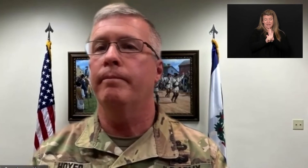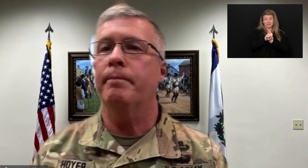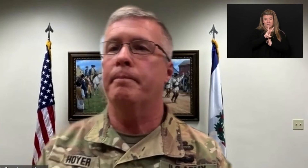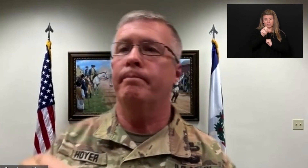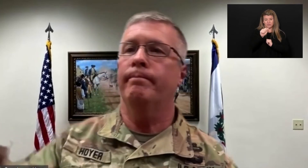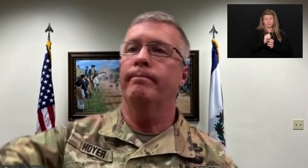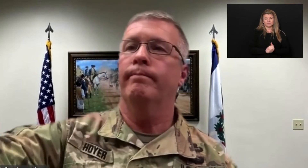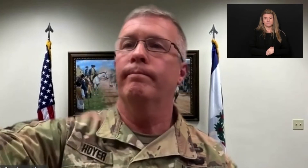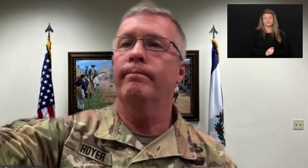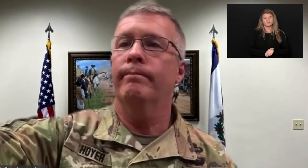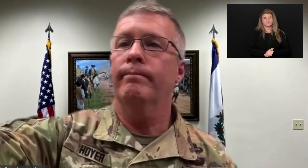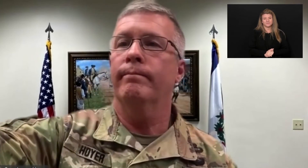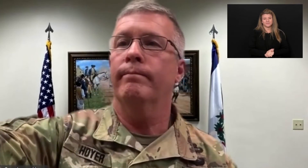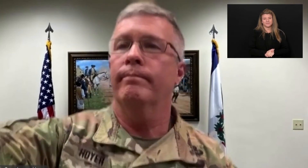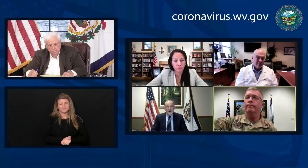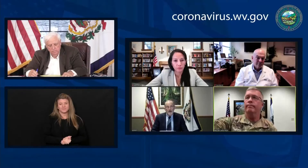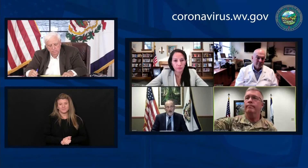Virginia.